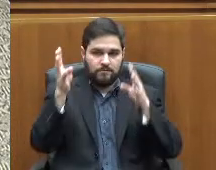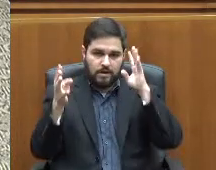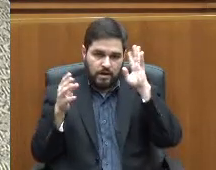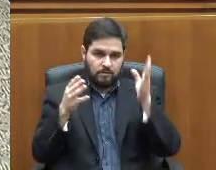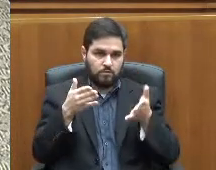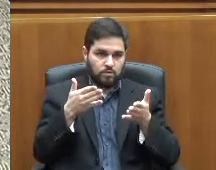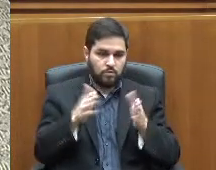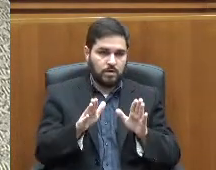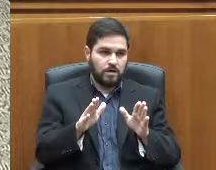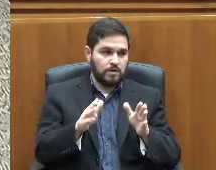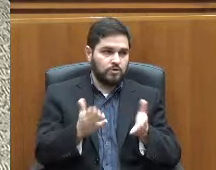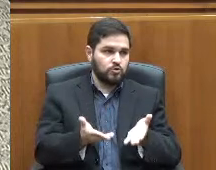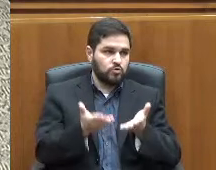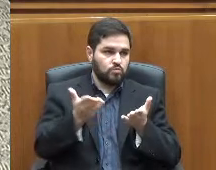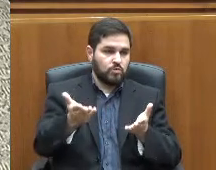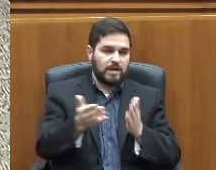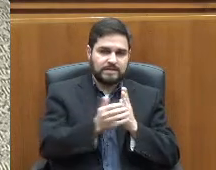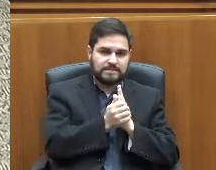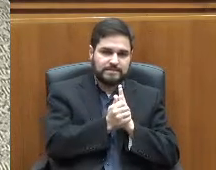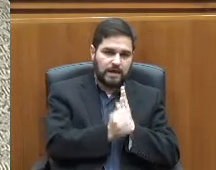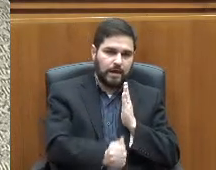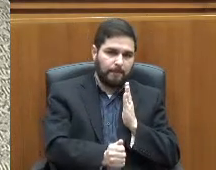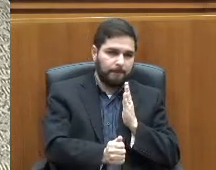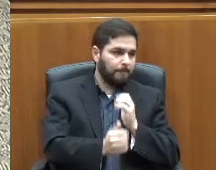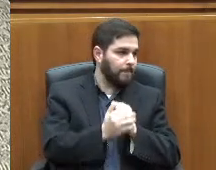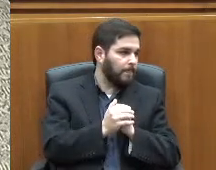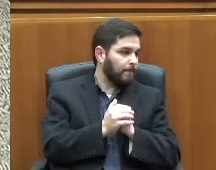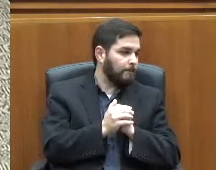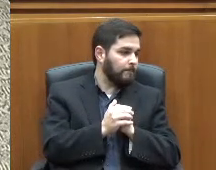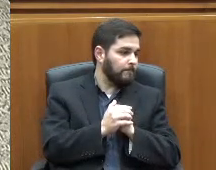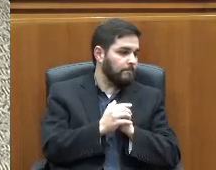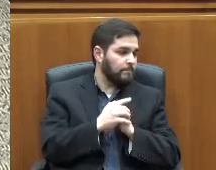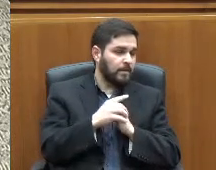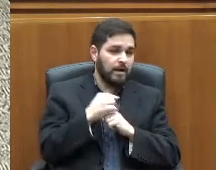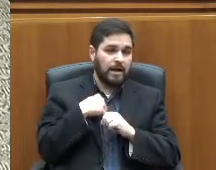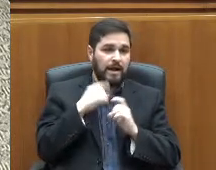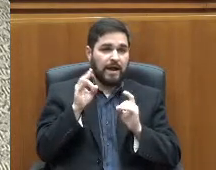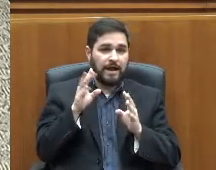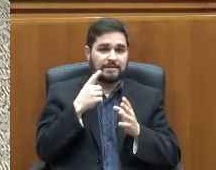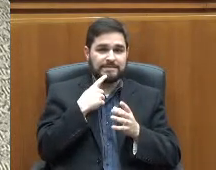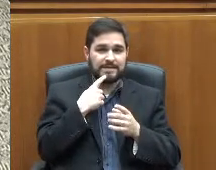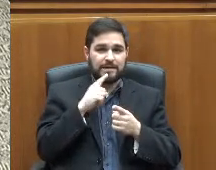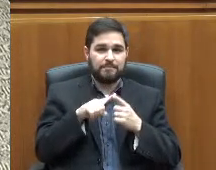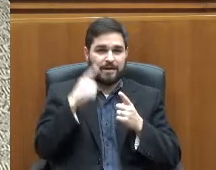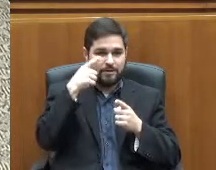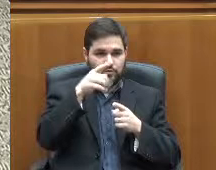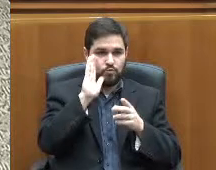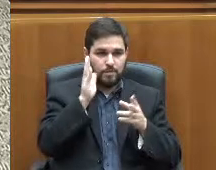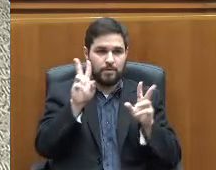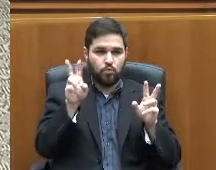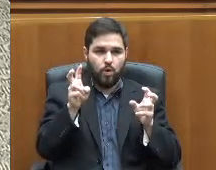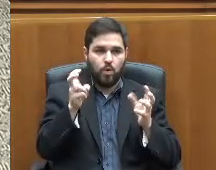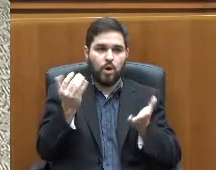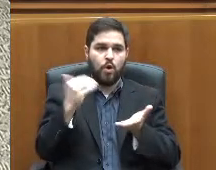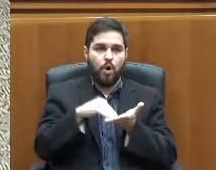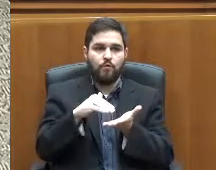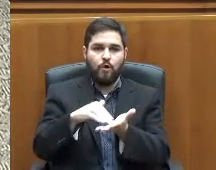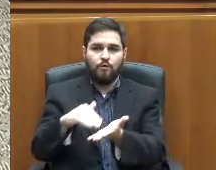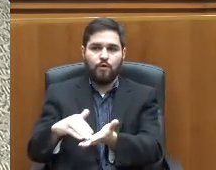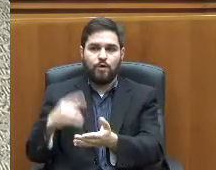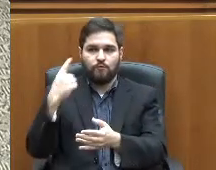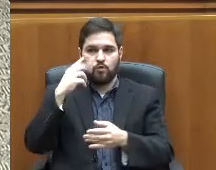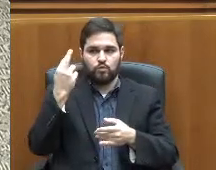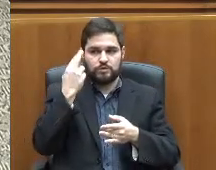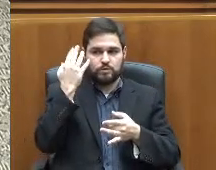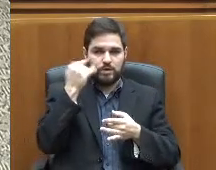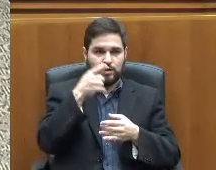for bringing talent. I hate to say it, but I think you're going to be quoted over and over again for reasons